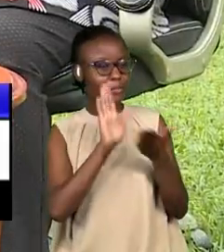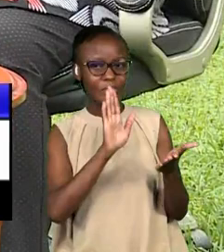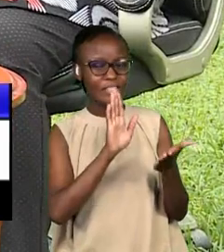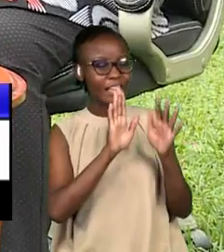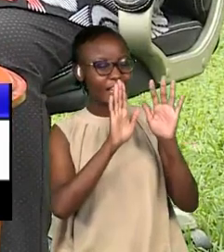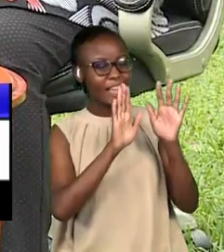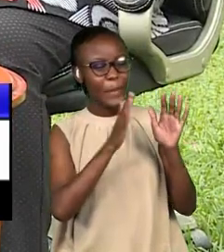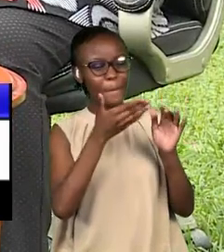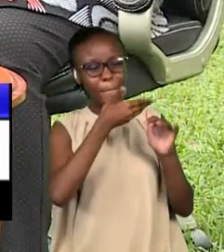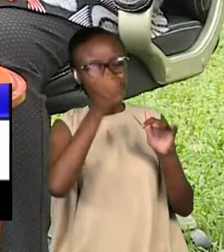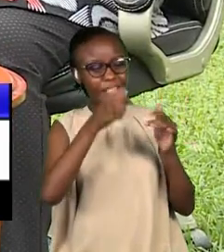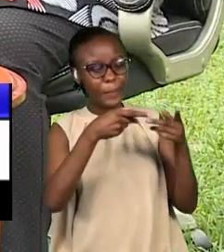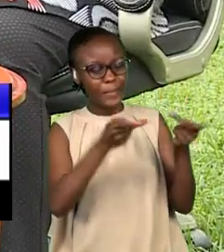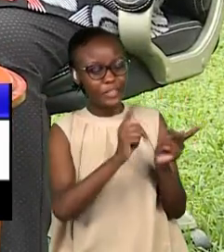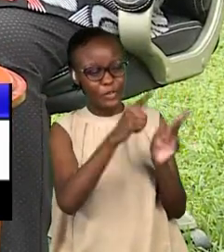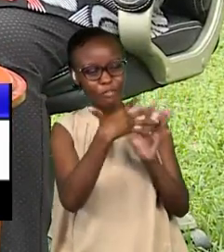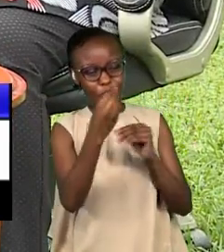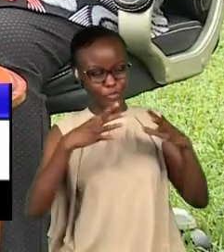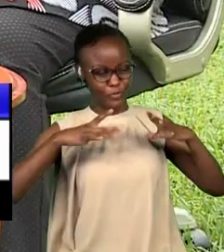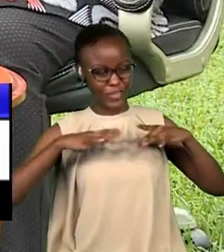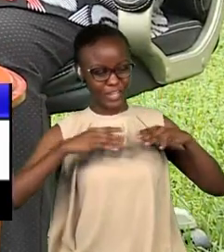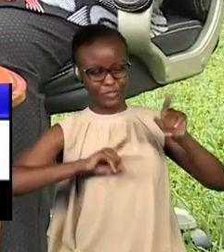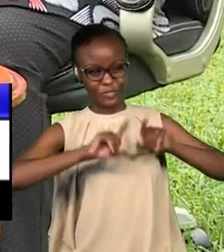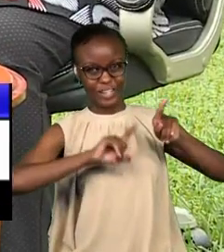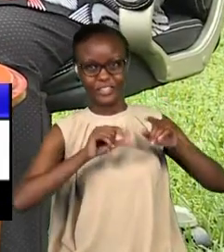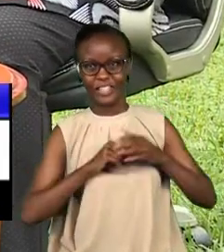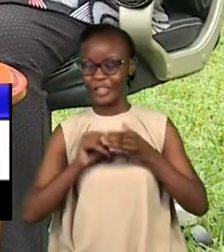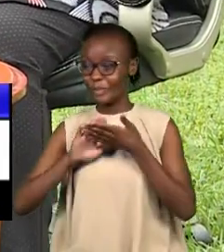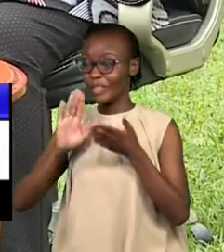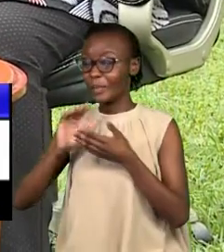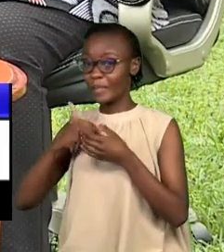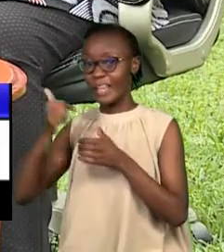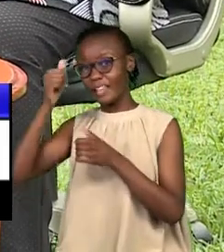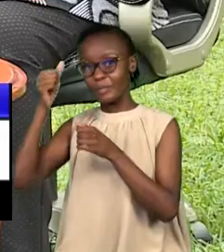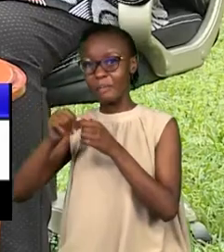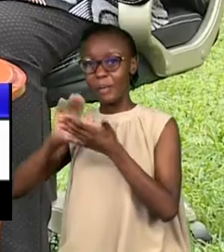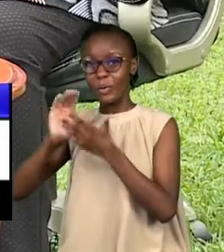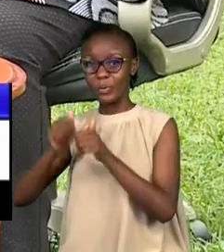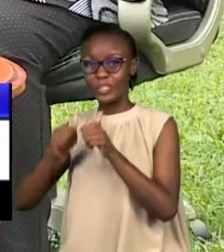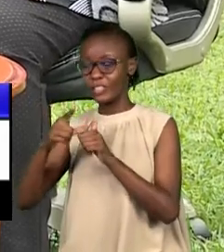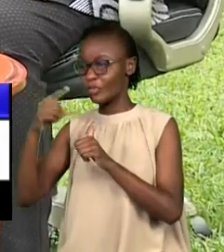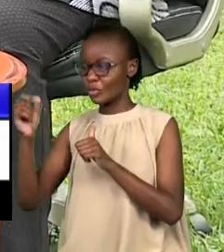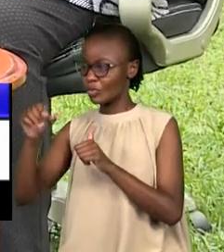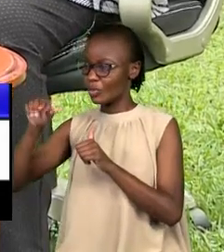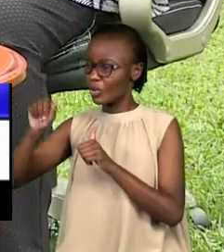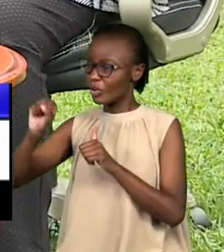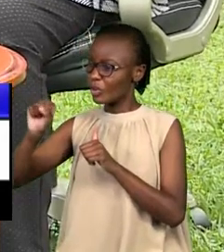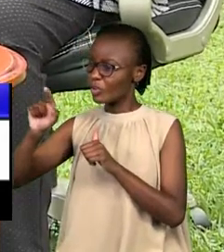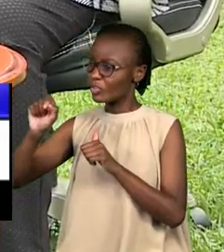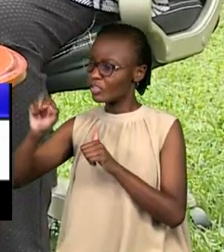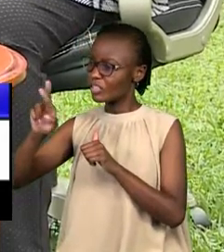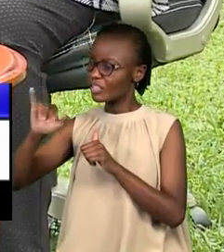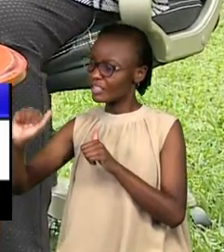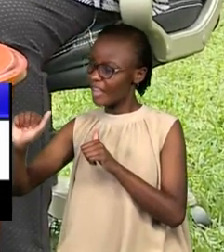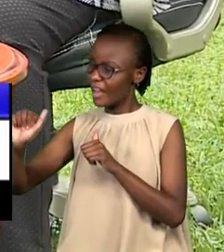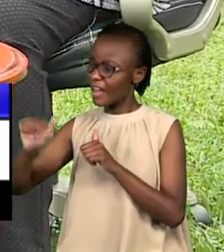destination? One of the most memorable destinations is actually going to Austria to go to